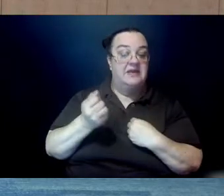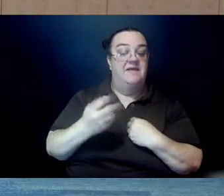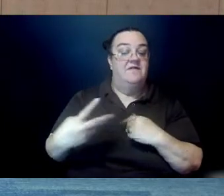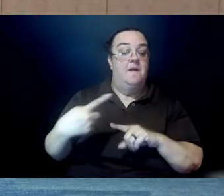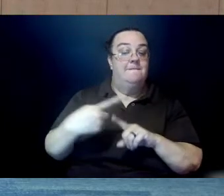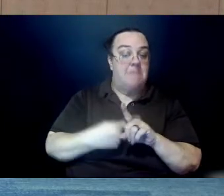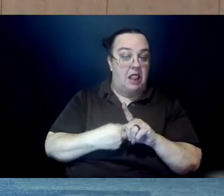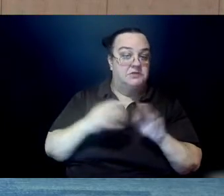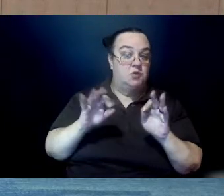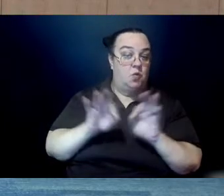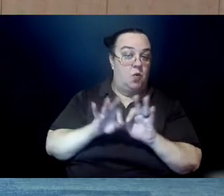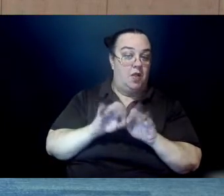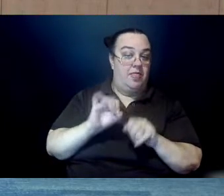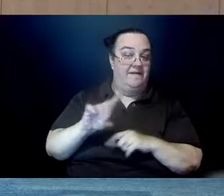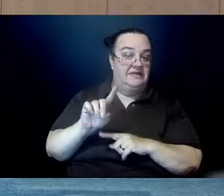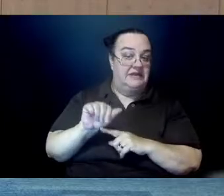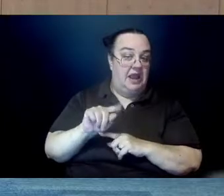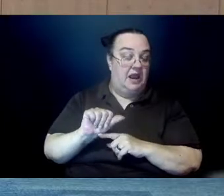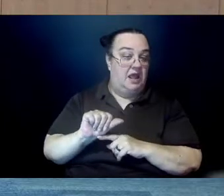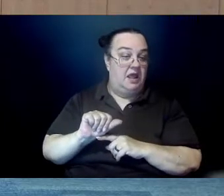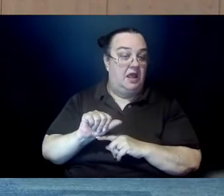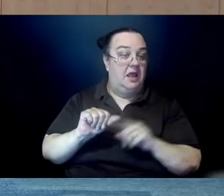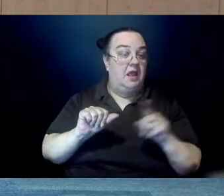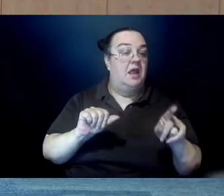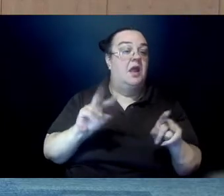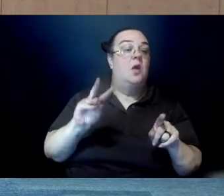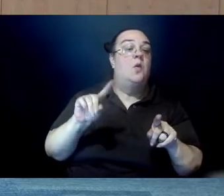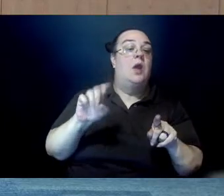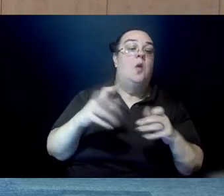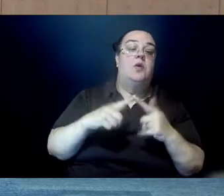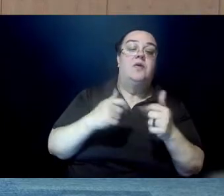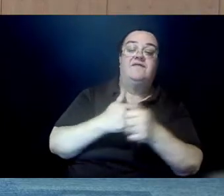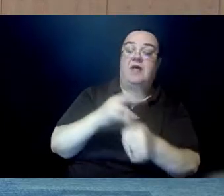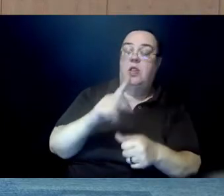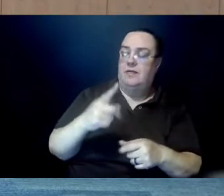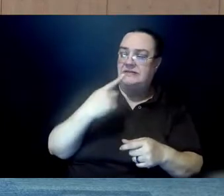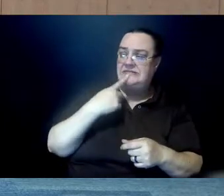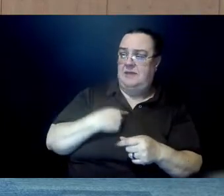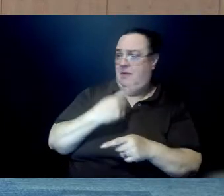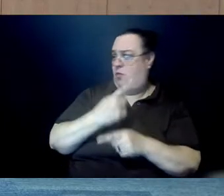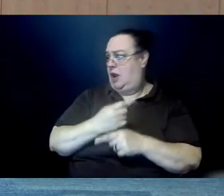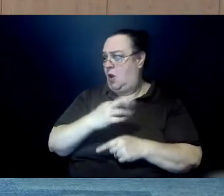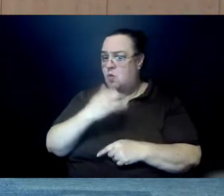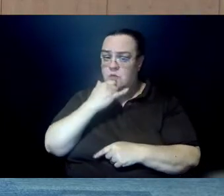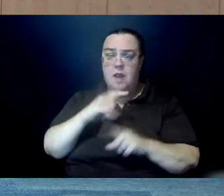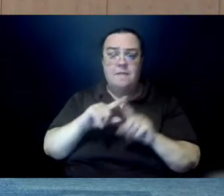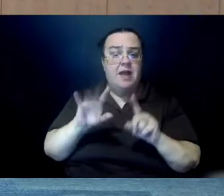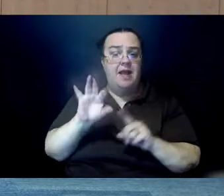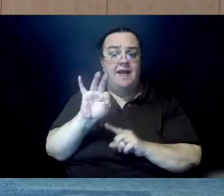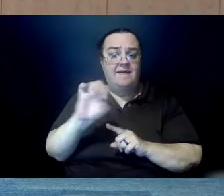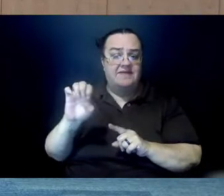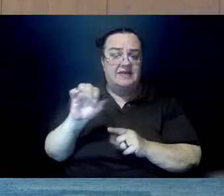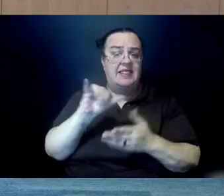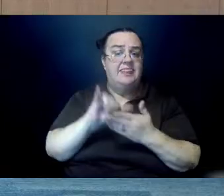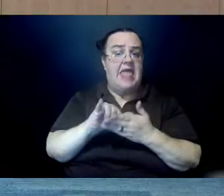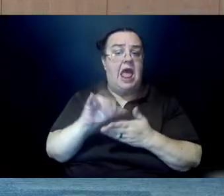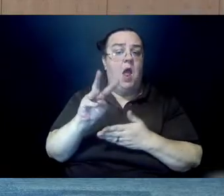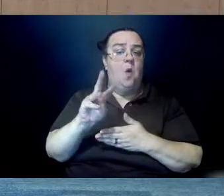data. Just want to follow up, Joe. Yes, go ahead. And just correct me if I'm wrong, the fees that were